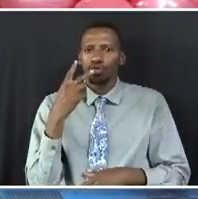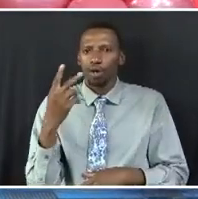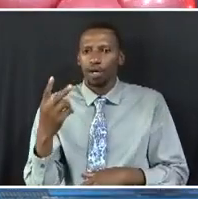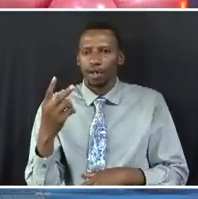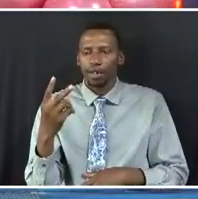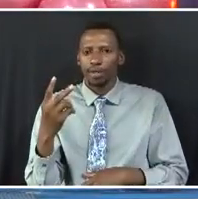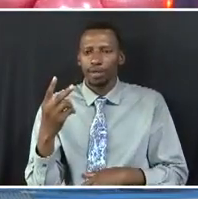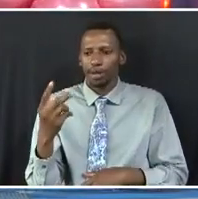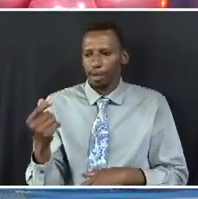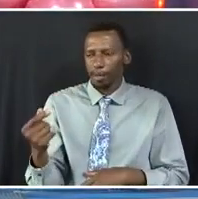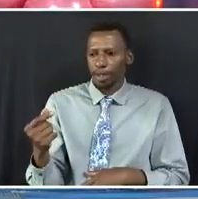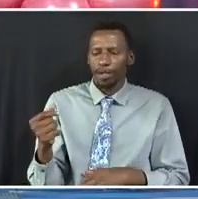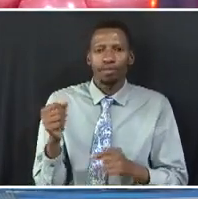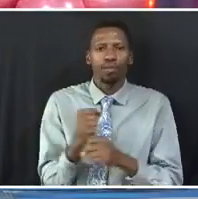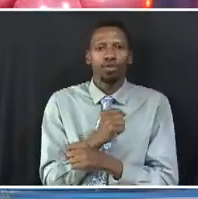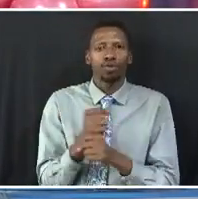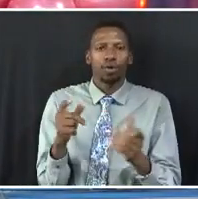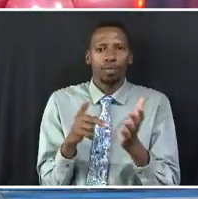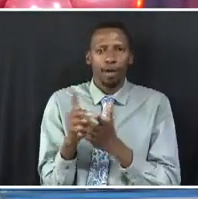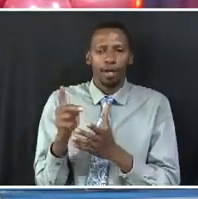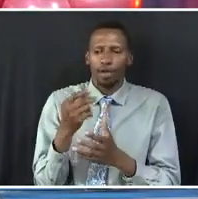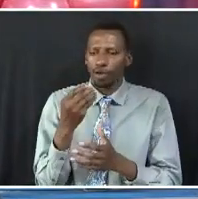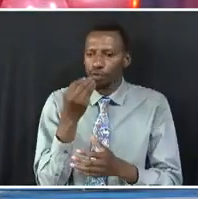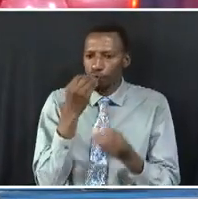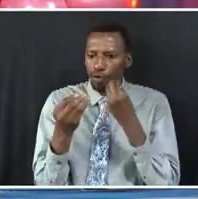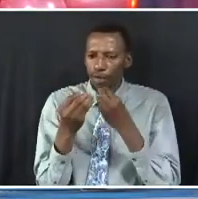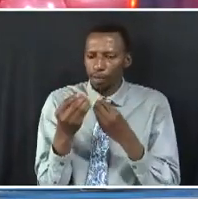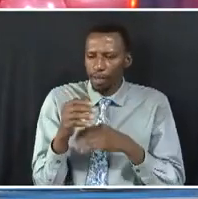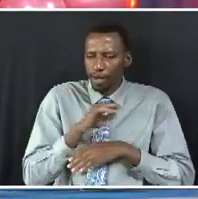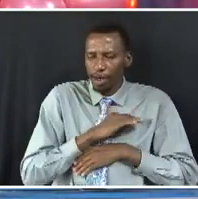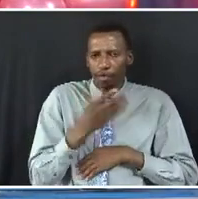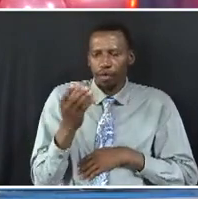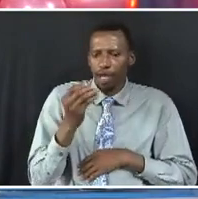to buy enough food for them to have just a little bite.